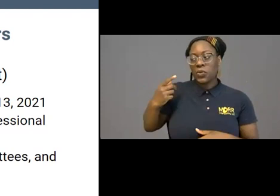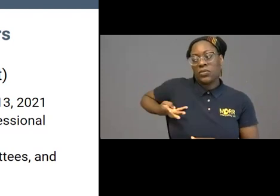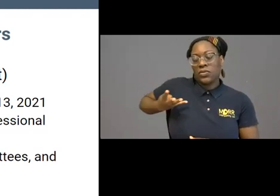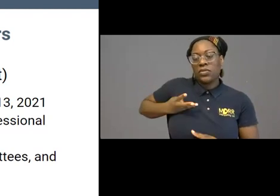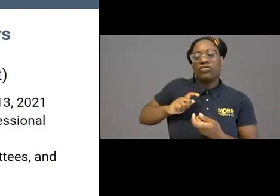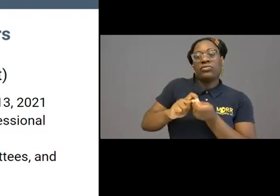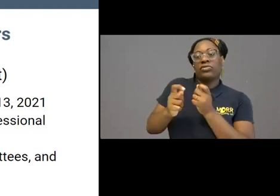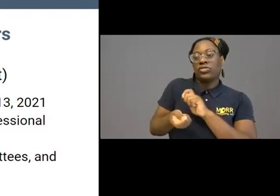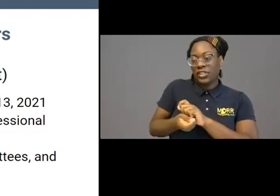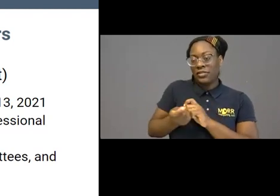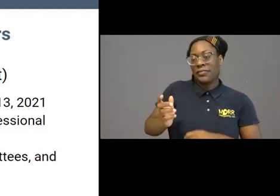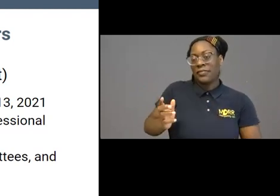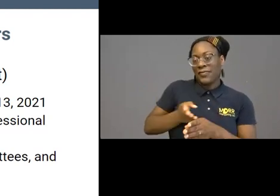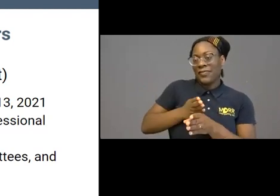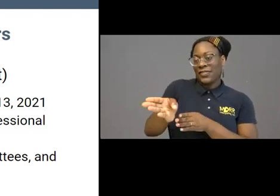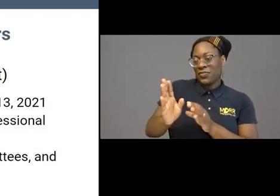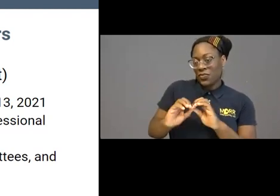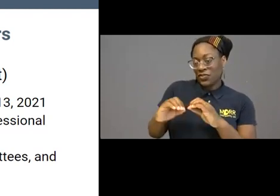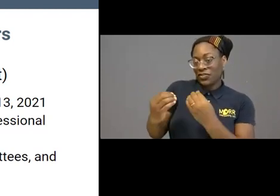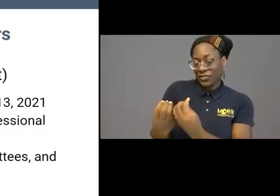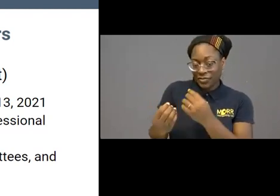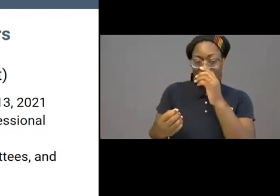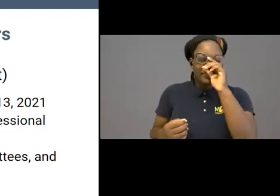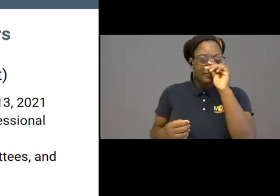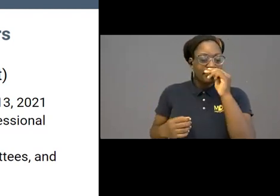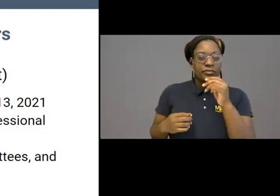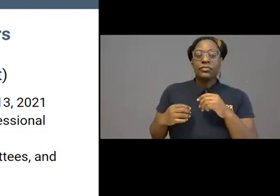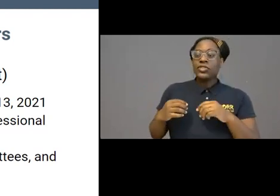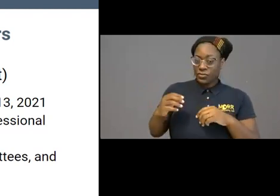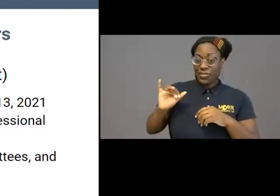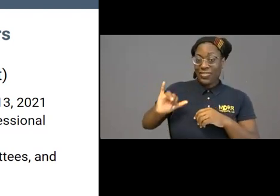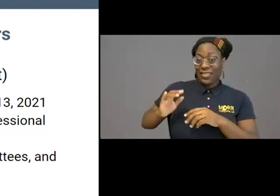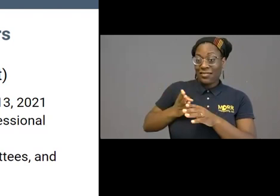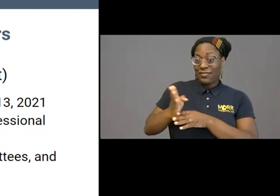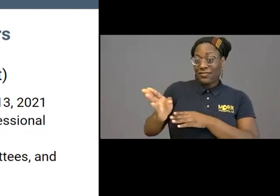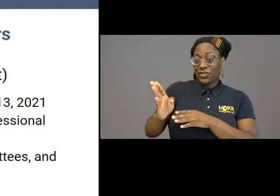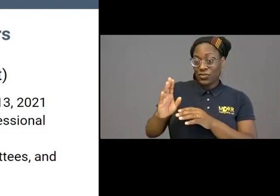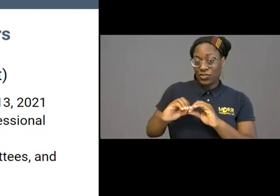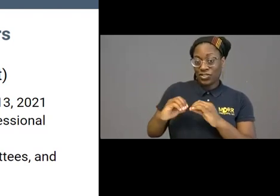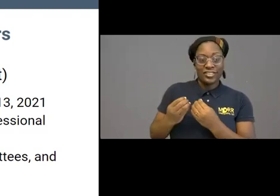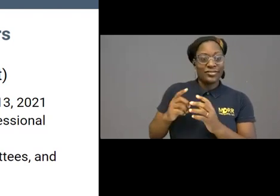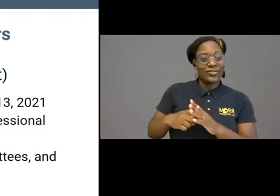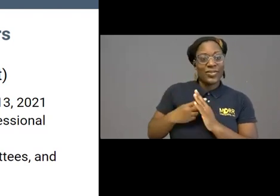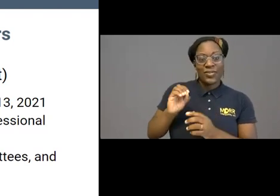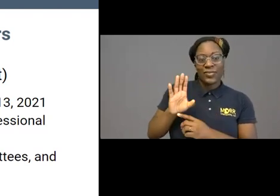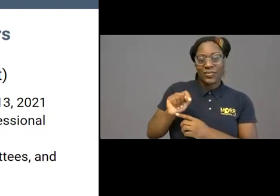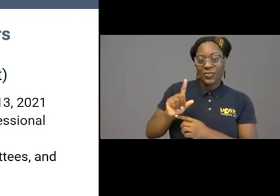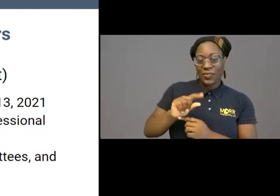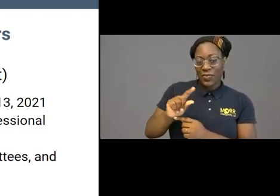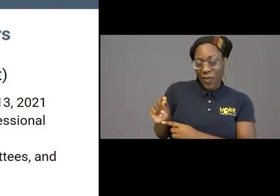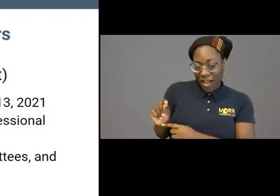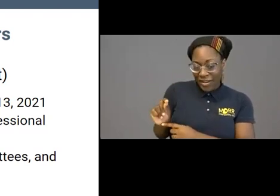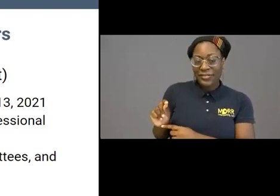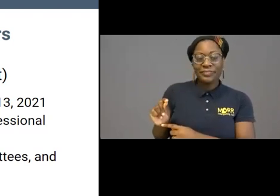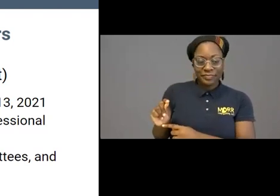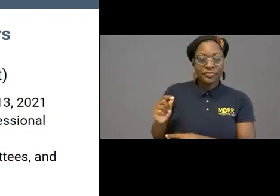old later this month, which is very exciting. And we are now a 501c3 nonprofit professional association with